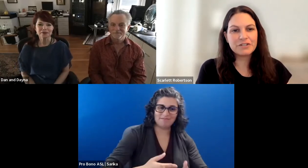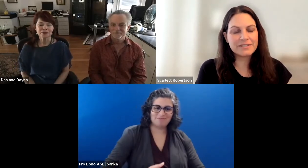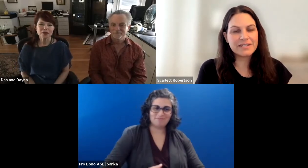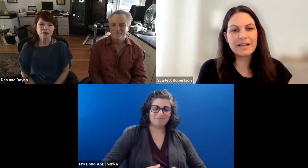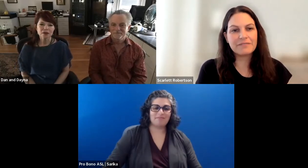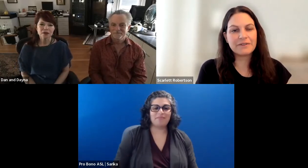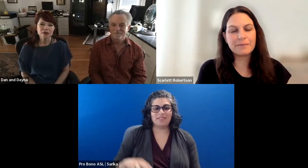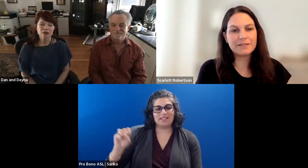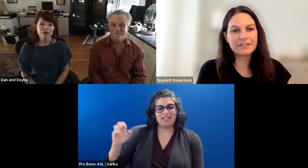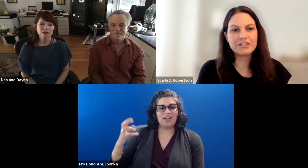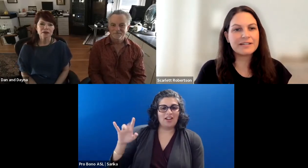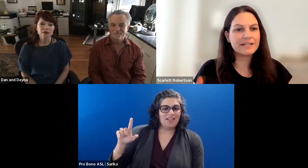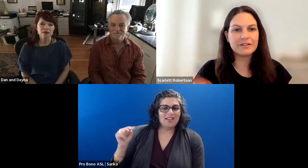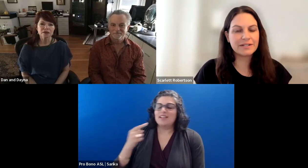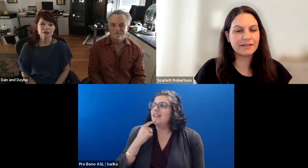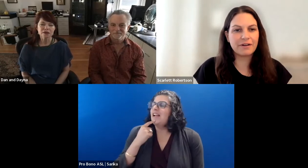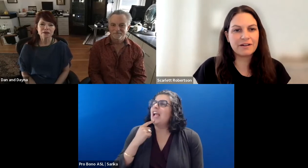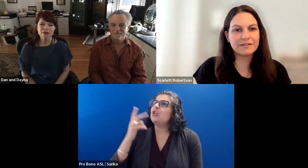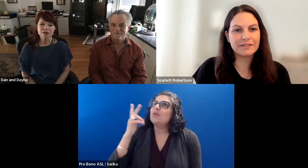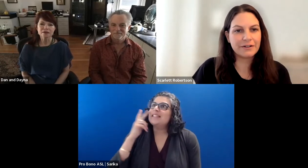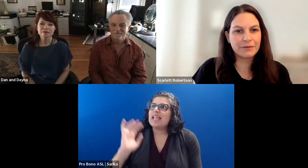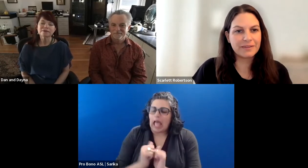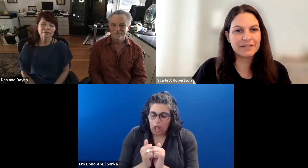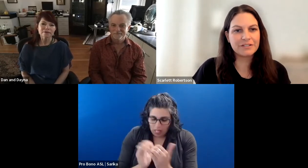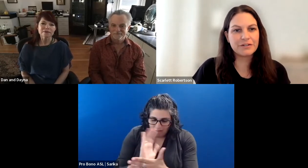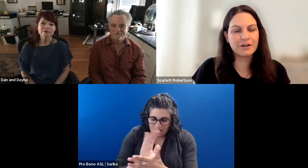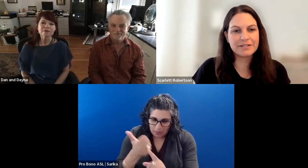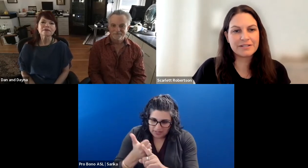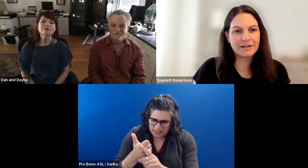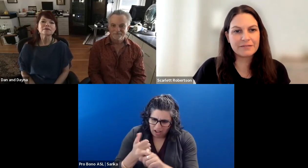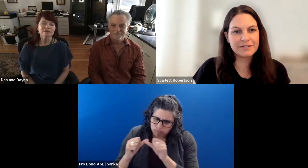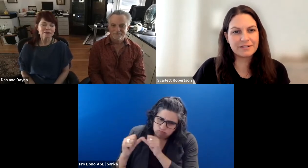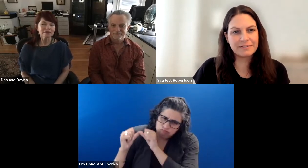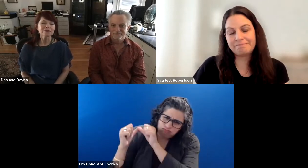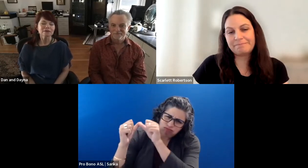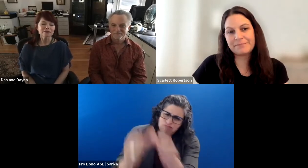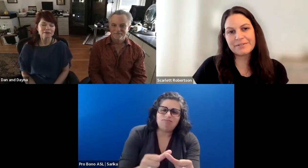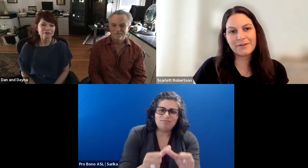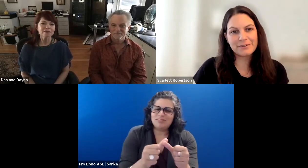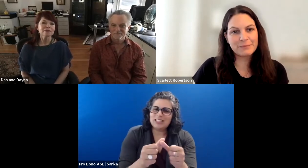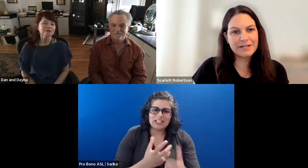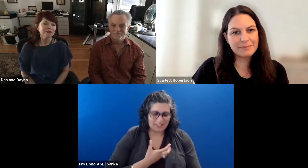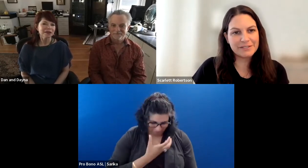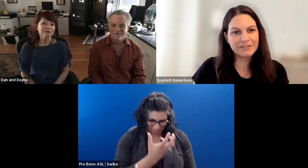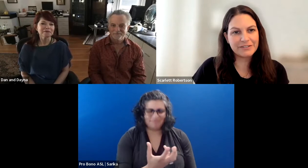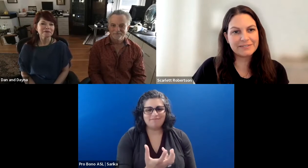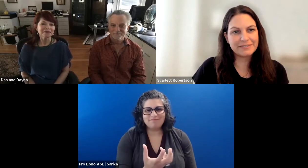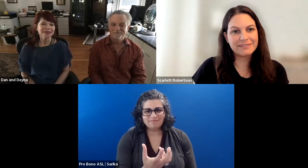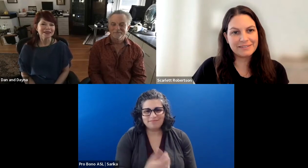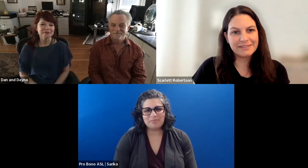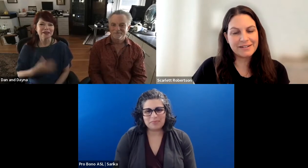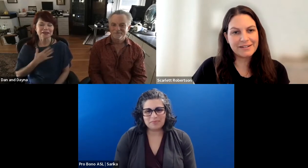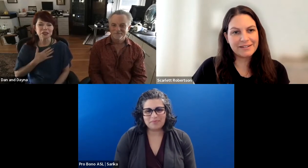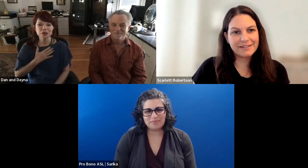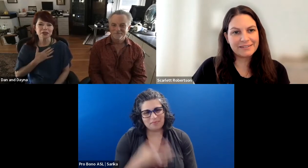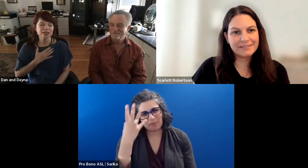And you just see how the film continues to live on, with each new artist that covers it. So pretty special.